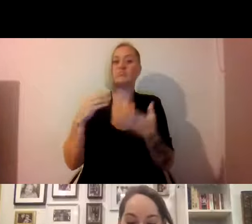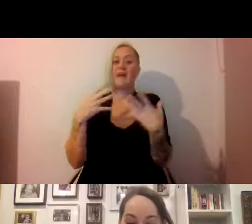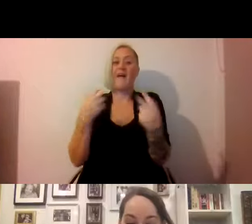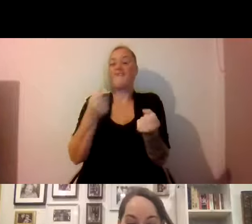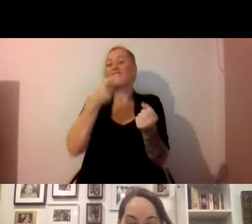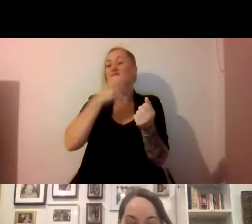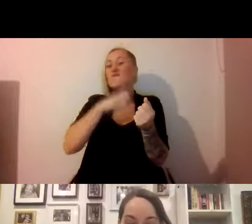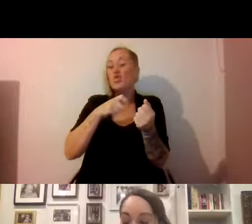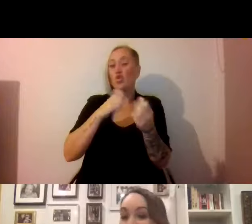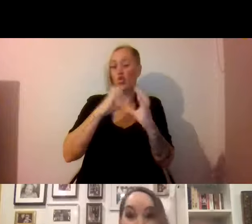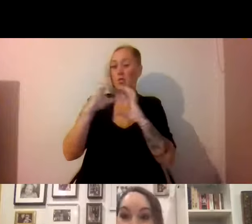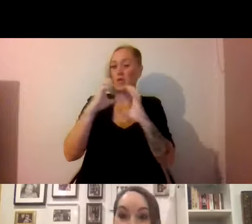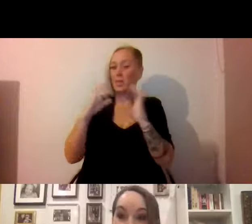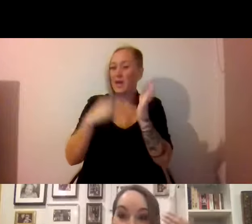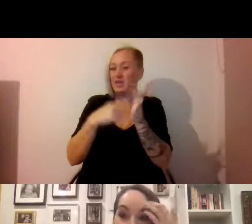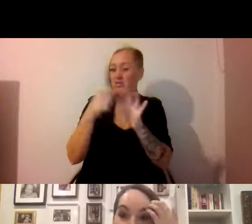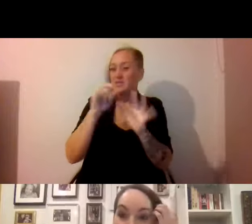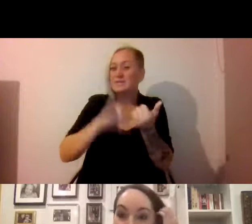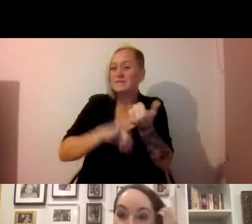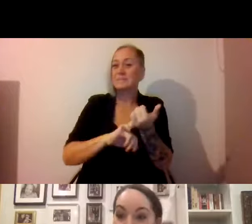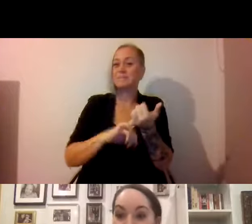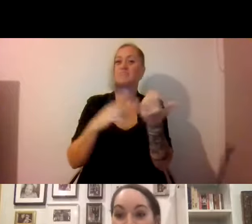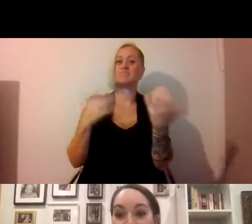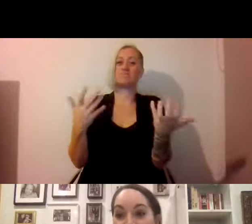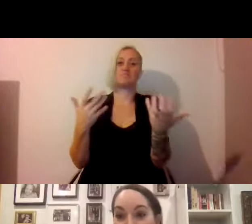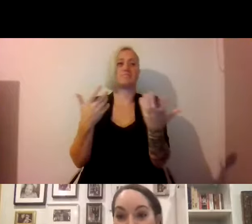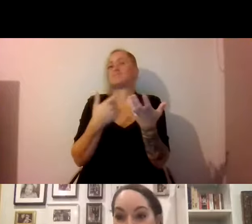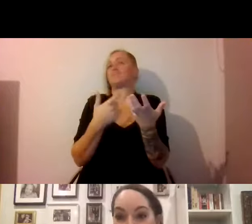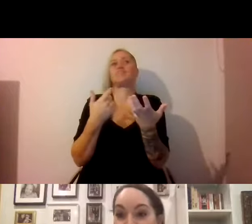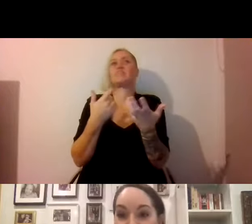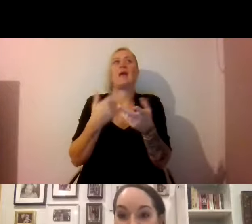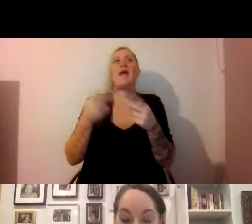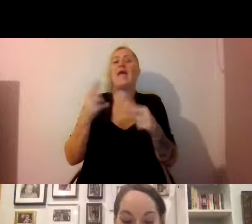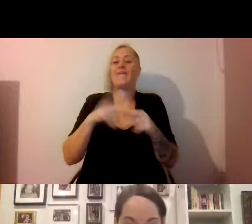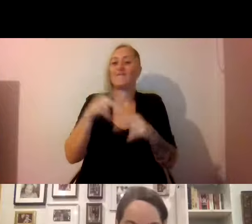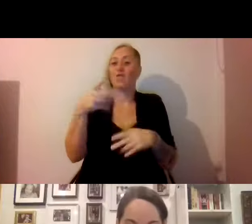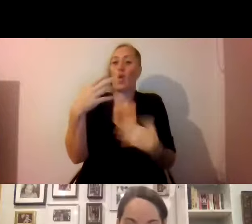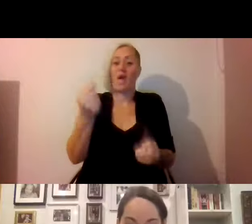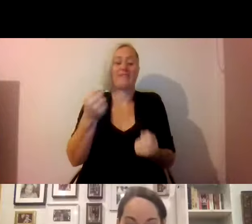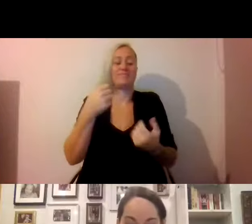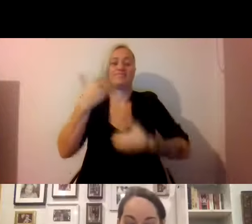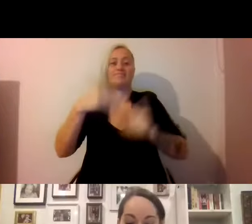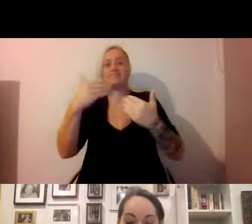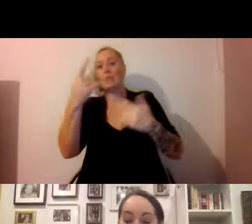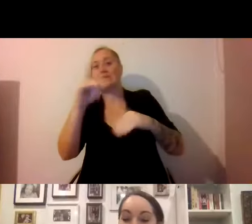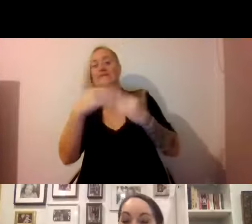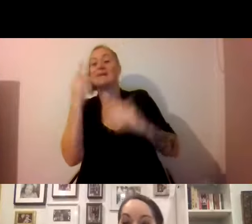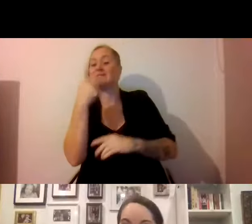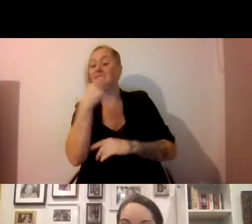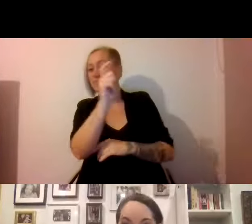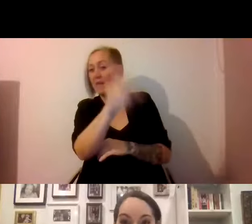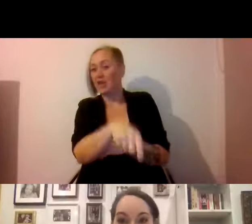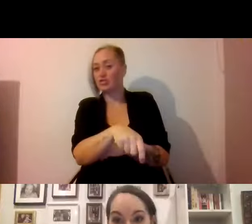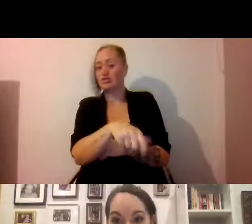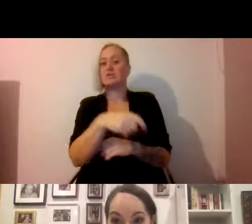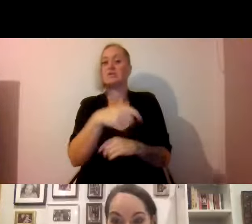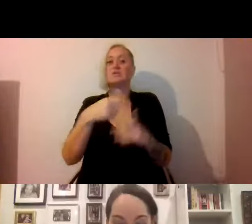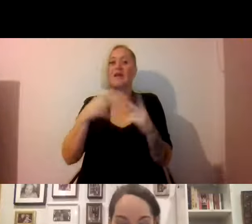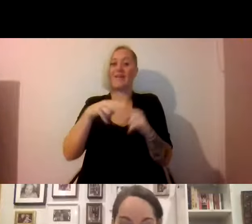tips, in case you end up with a deaf patient that crosses your path. So if you do see the